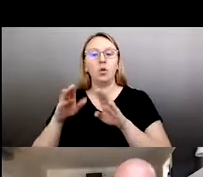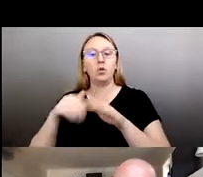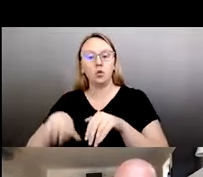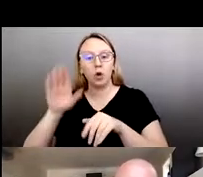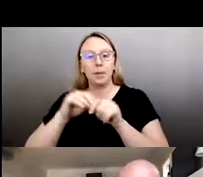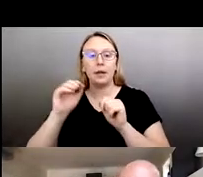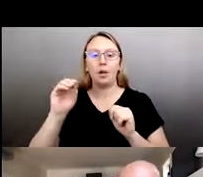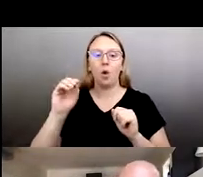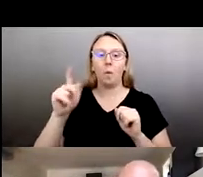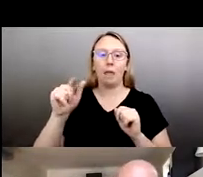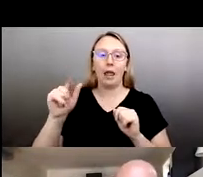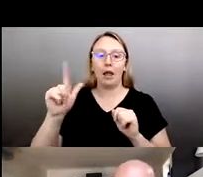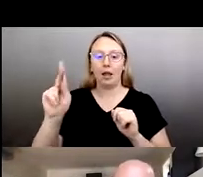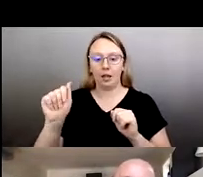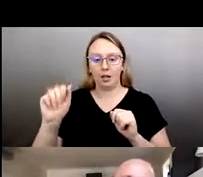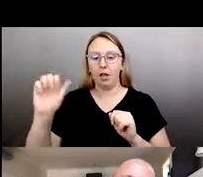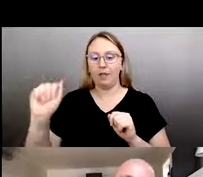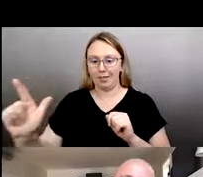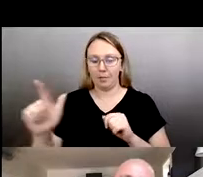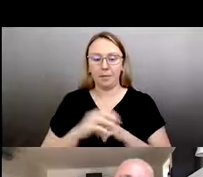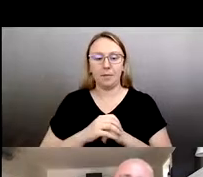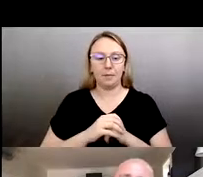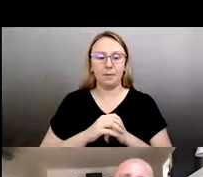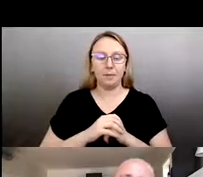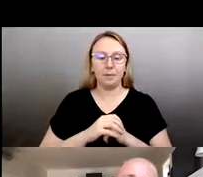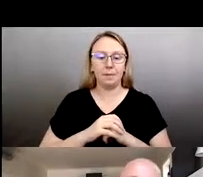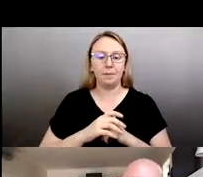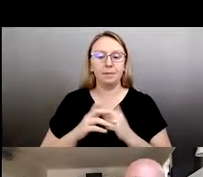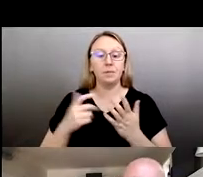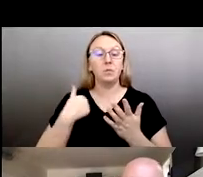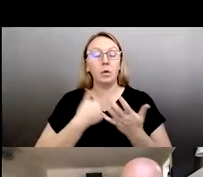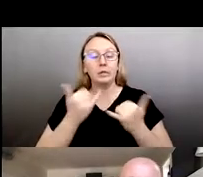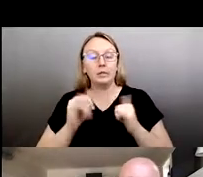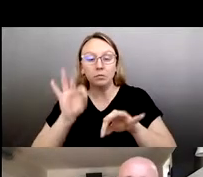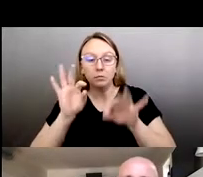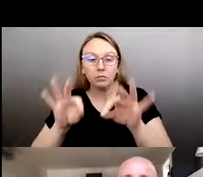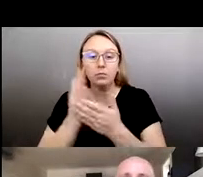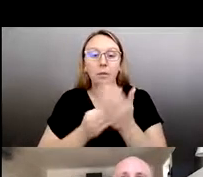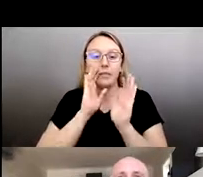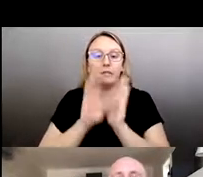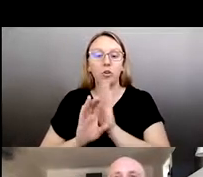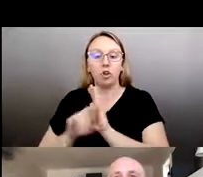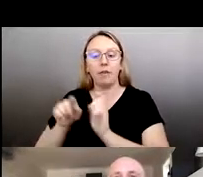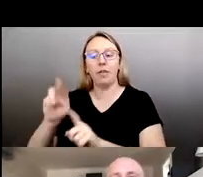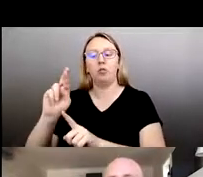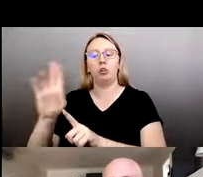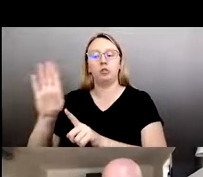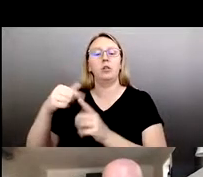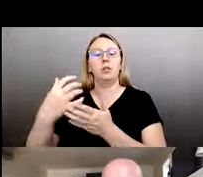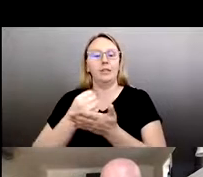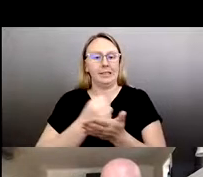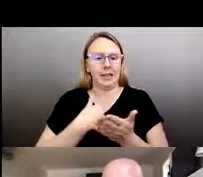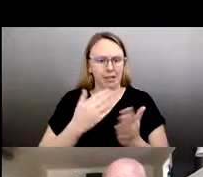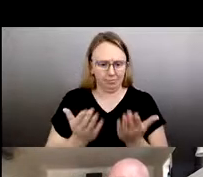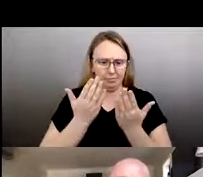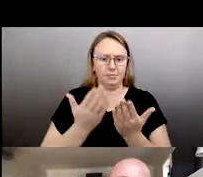And this image is really interesting. We're kind of still discovering some of the photographs that Roger collected. And when I came across this in the photo archive, I immediately thought